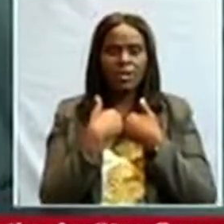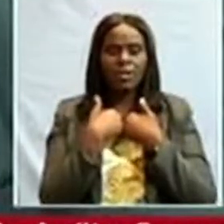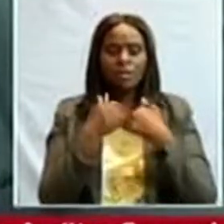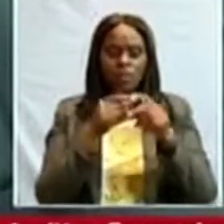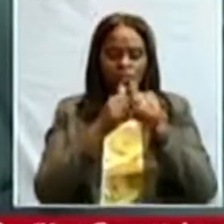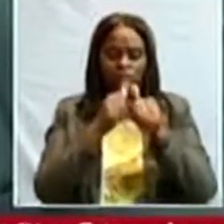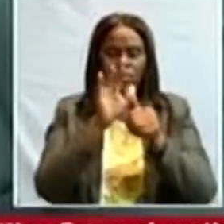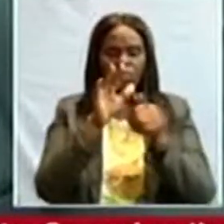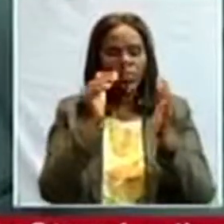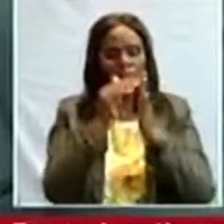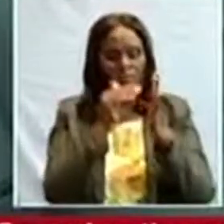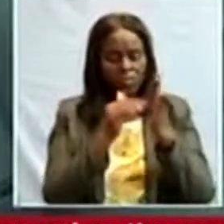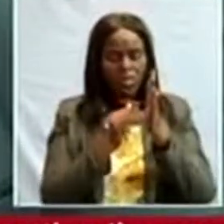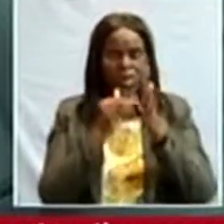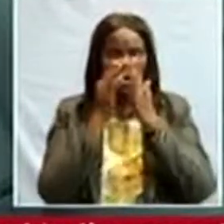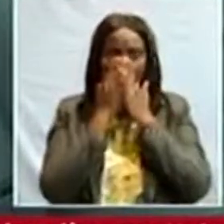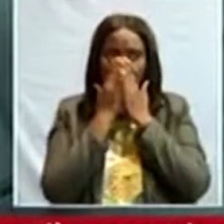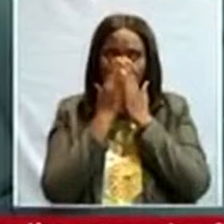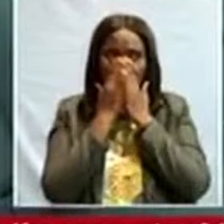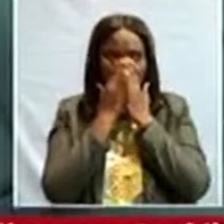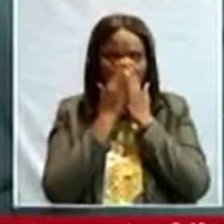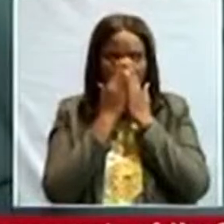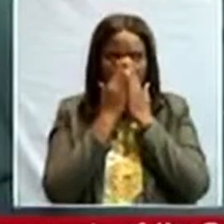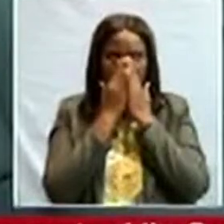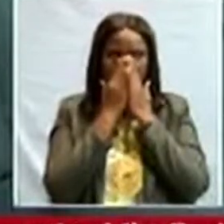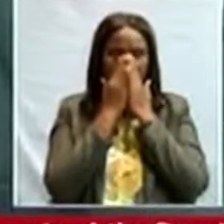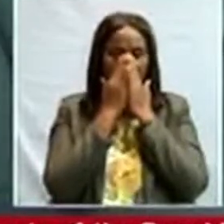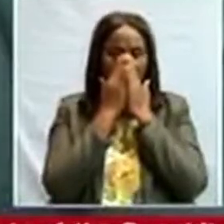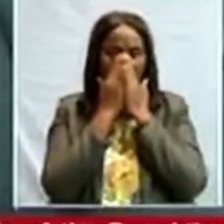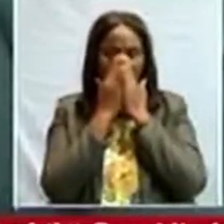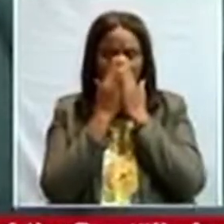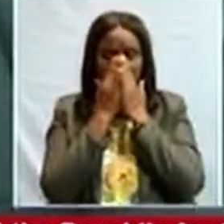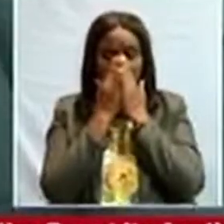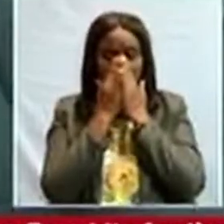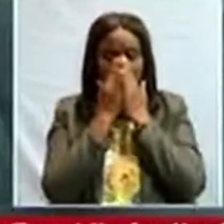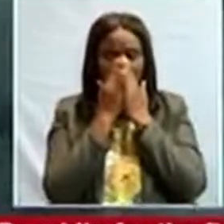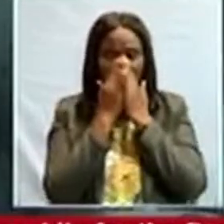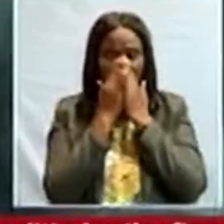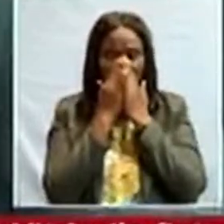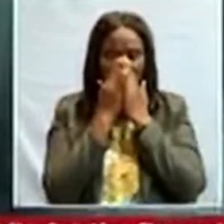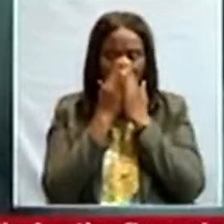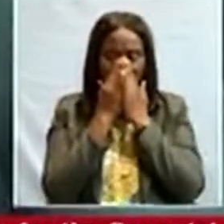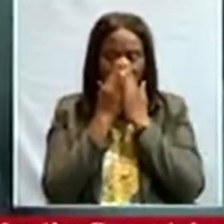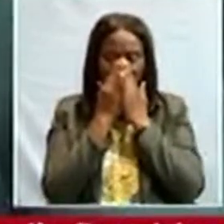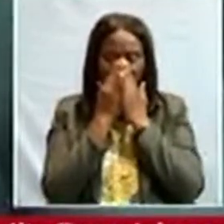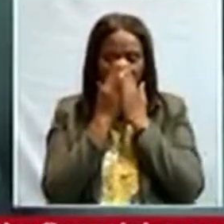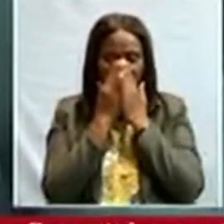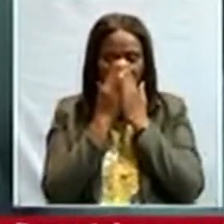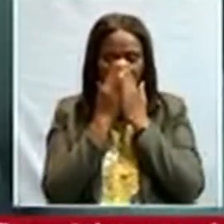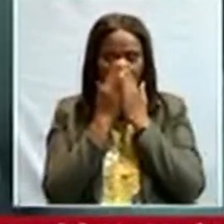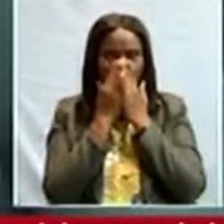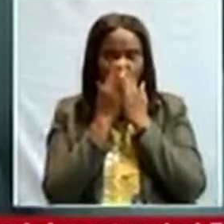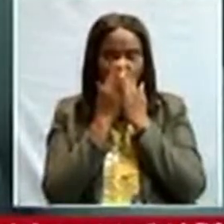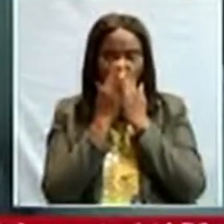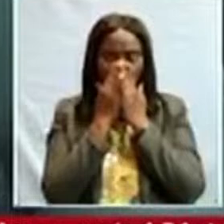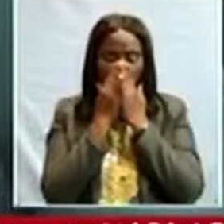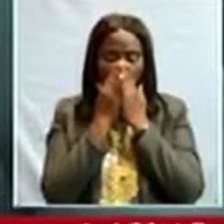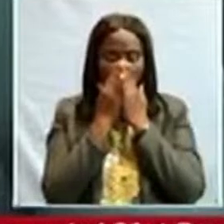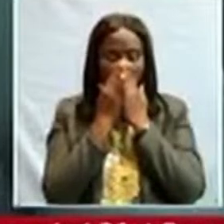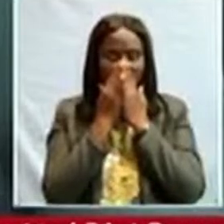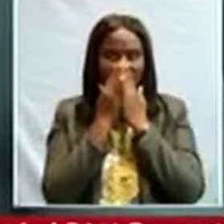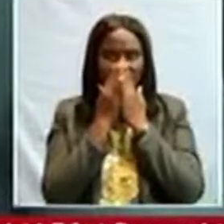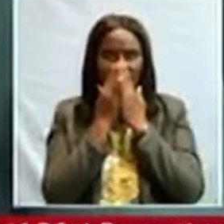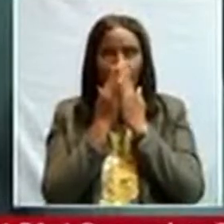according to your guidelines, you have a 2 years maximum period for these beneficiaries